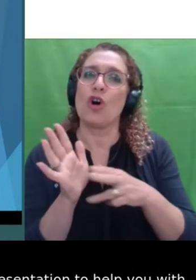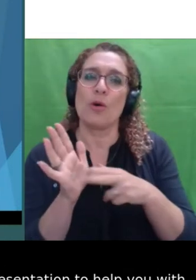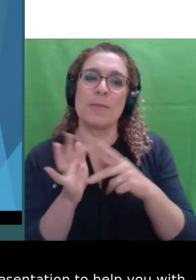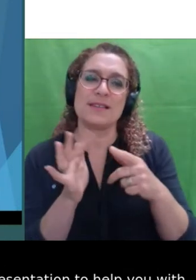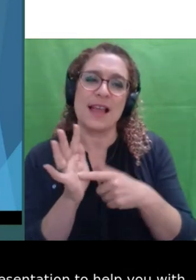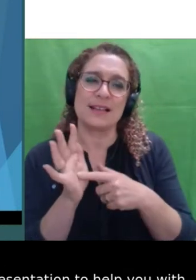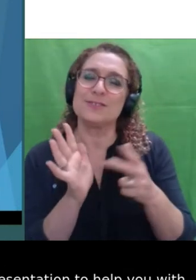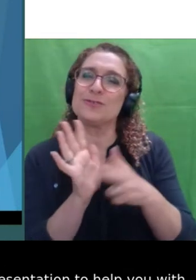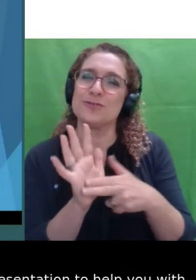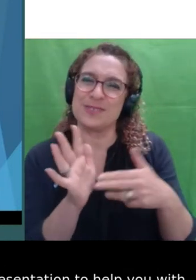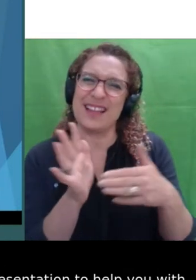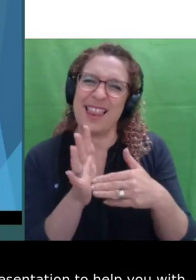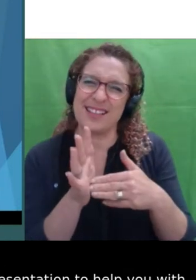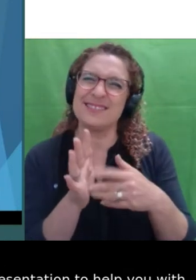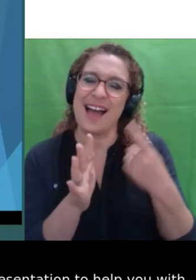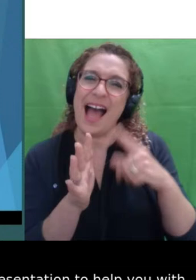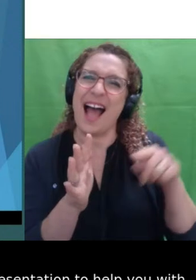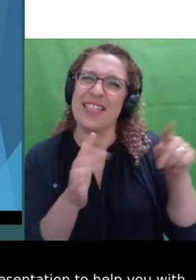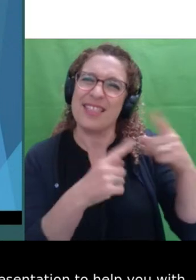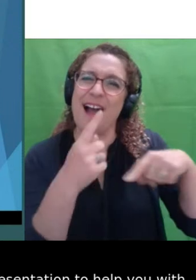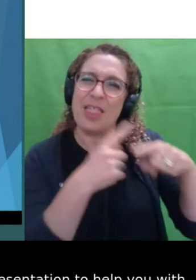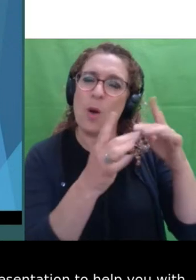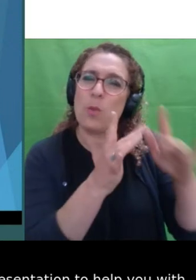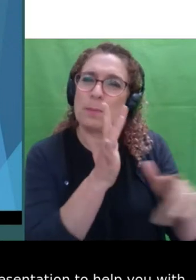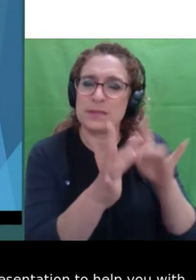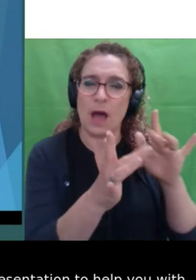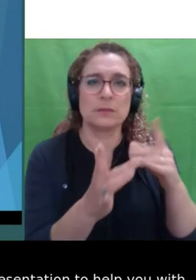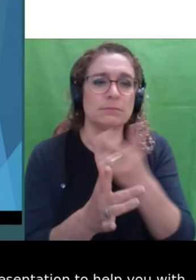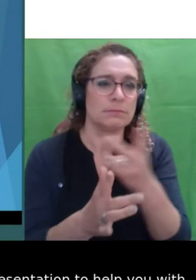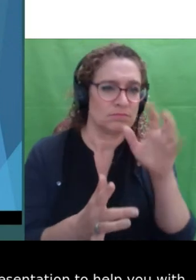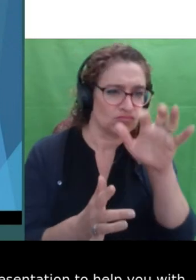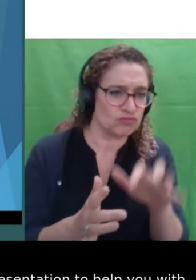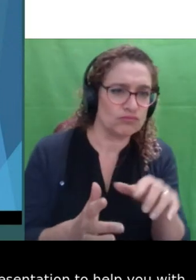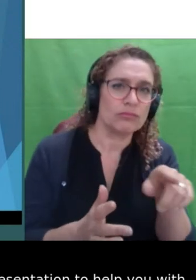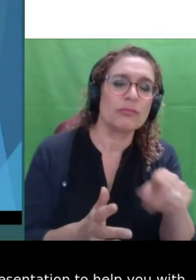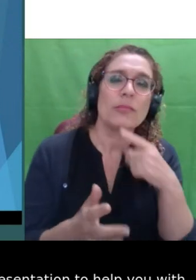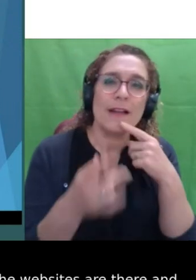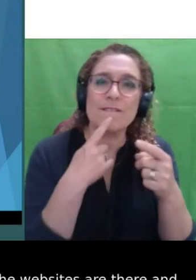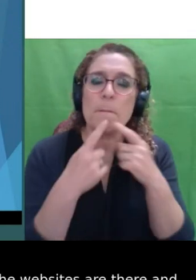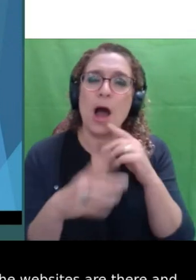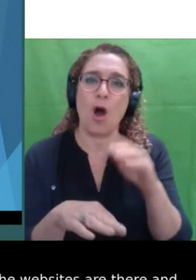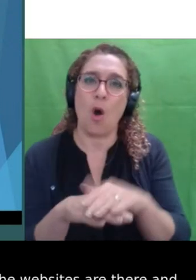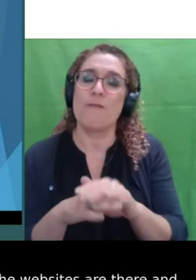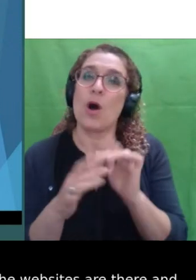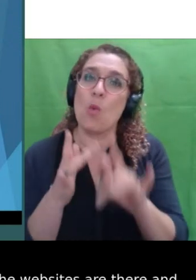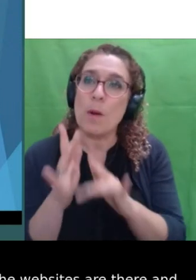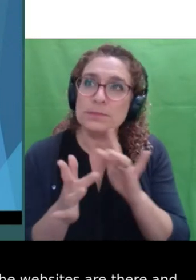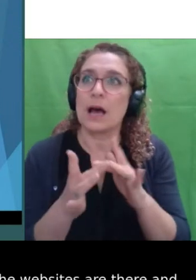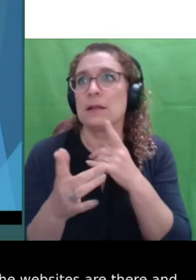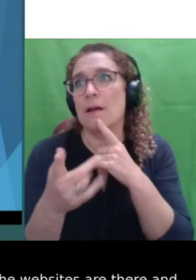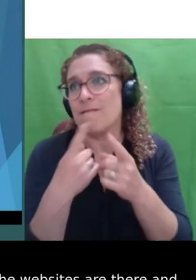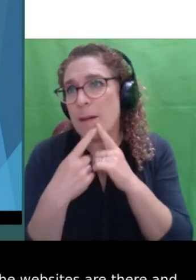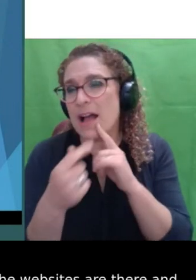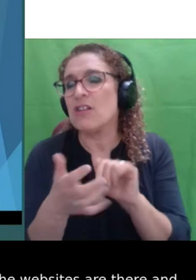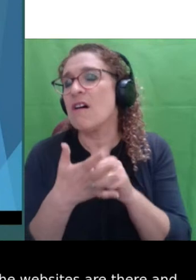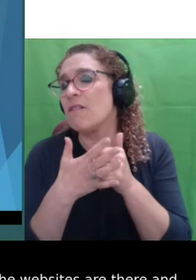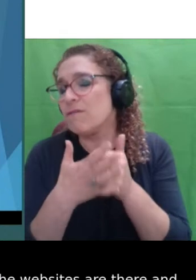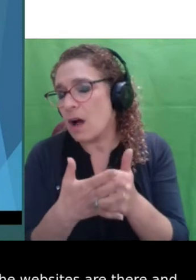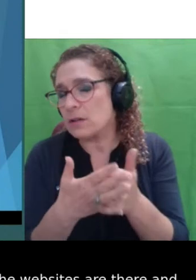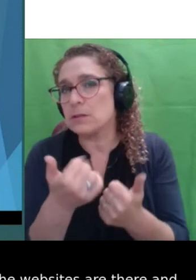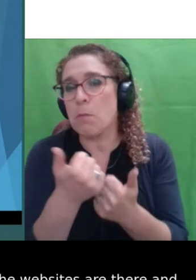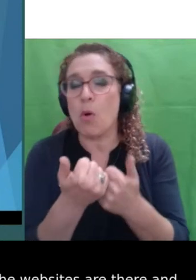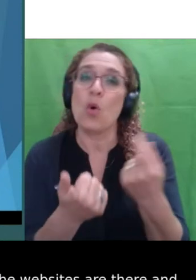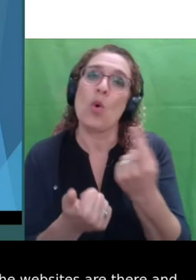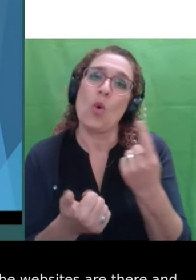websites are there both fantastic websites a wealth of information and advice and support for healthcare